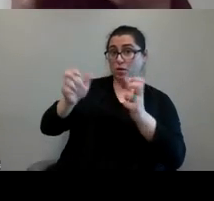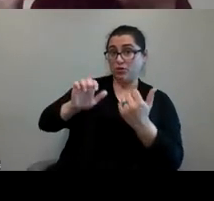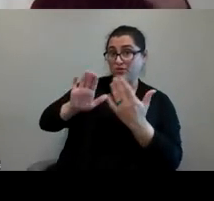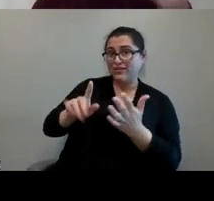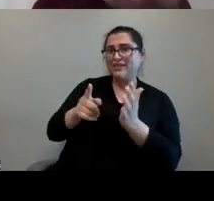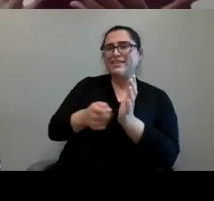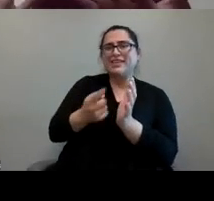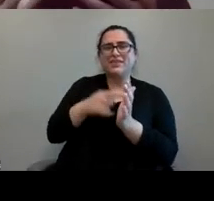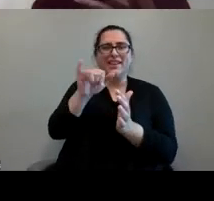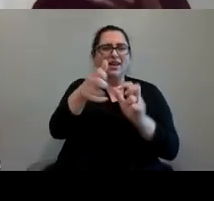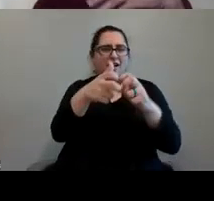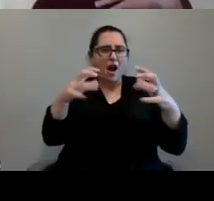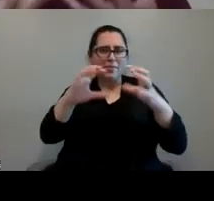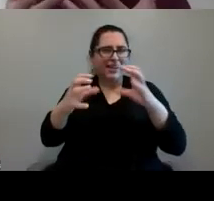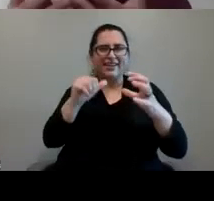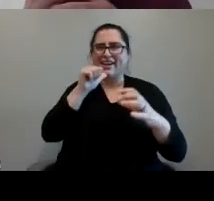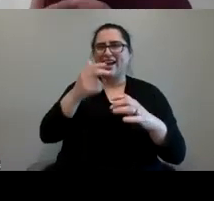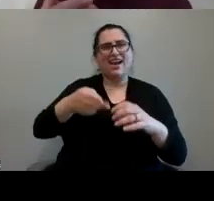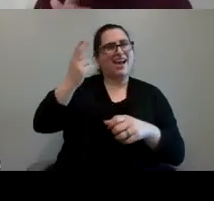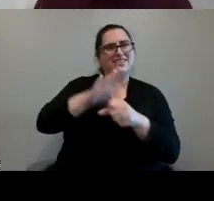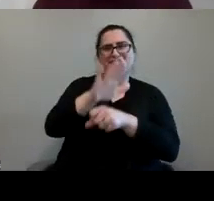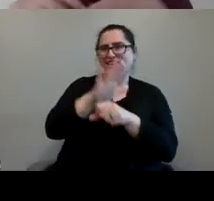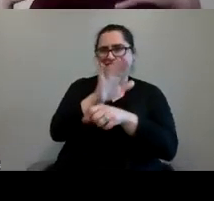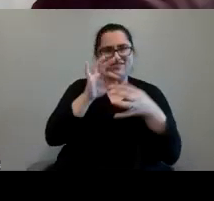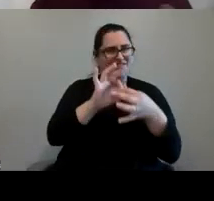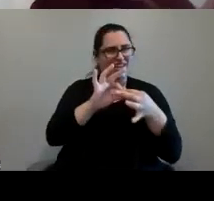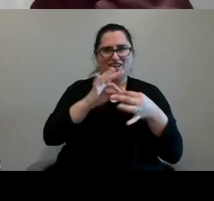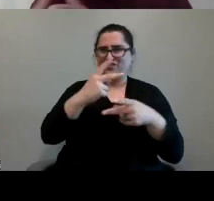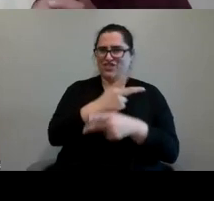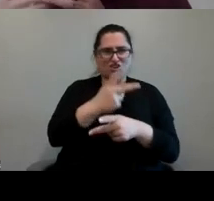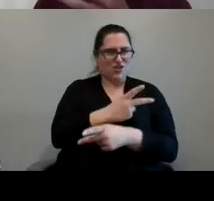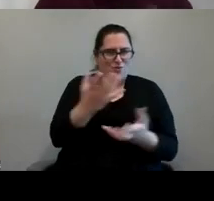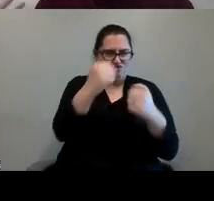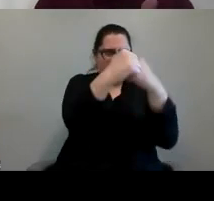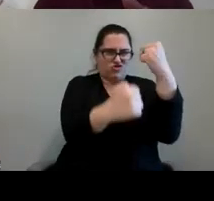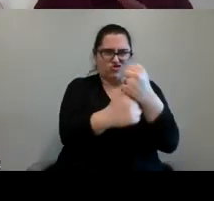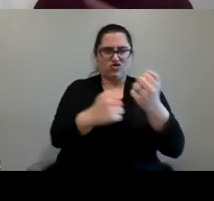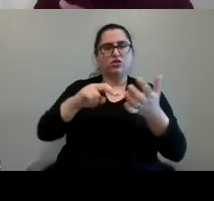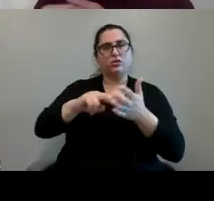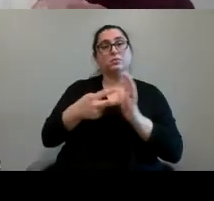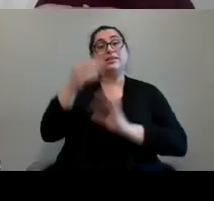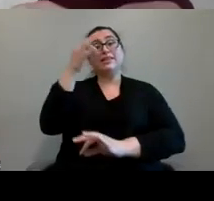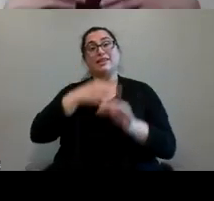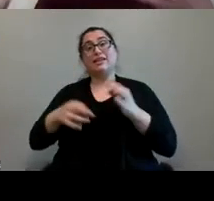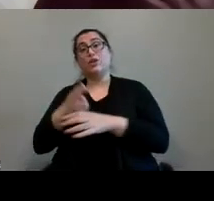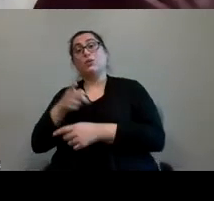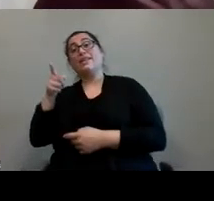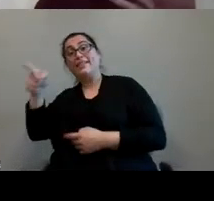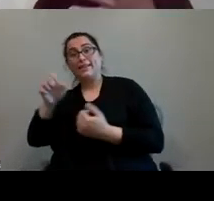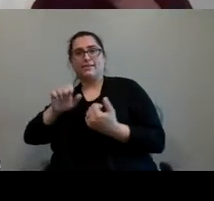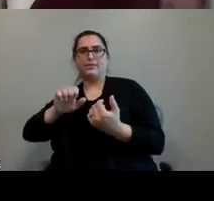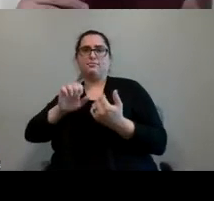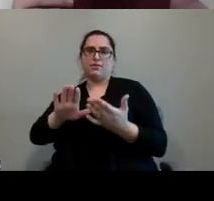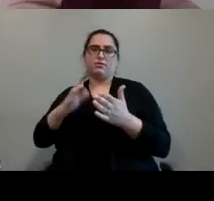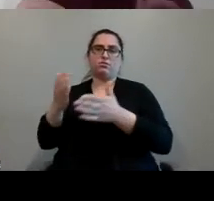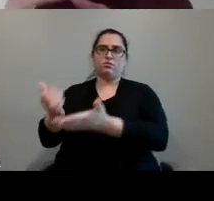the complex might not have high enough affinity to determine the structure. So you could imagine, for example, using a method like this to improve the